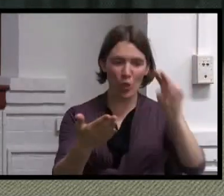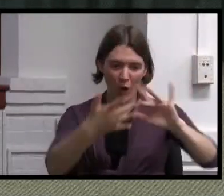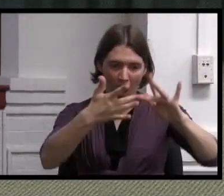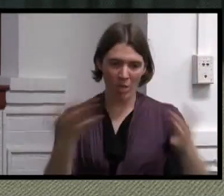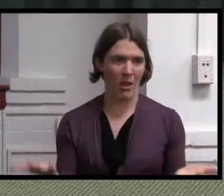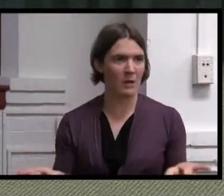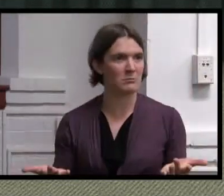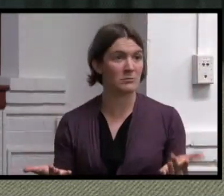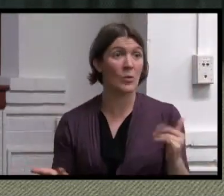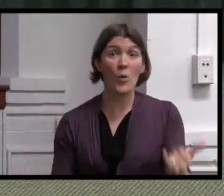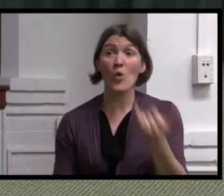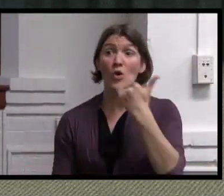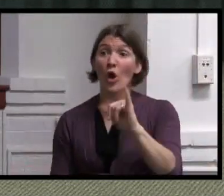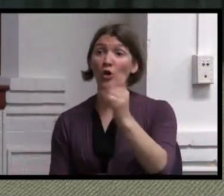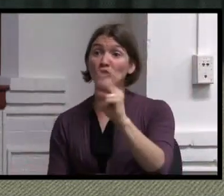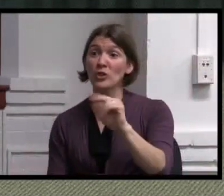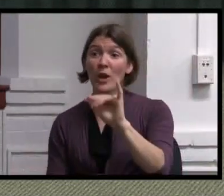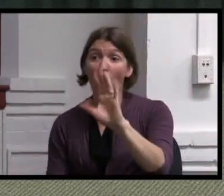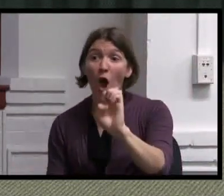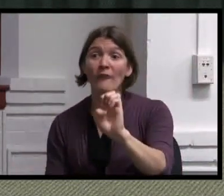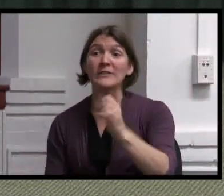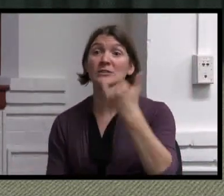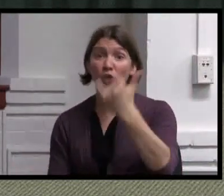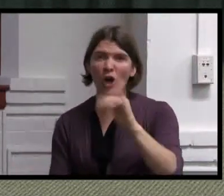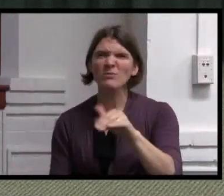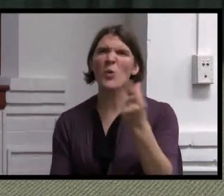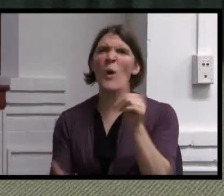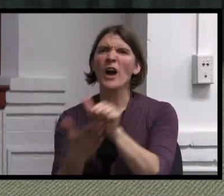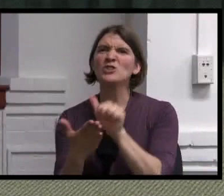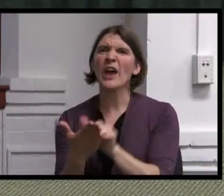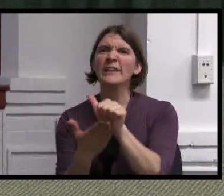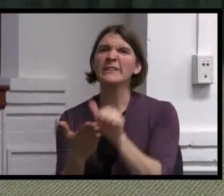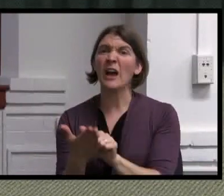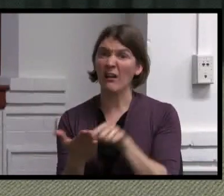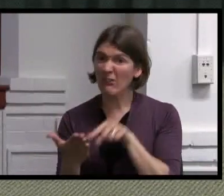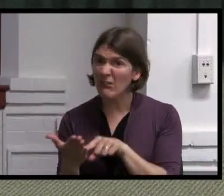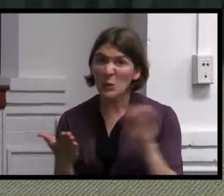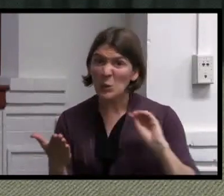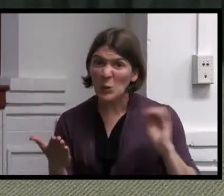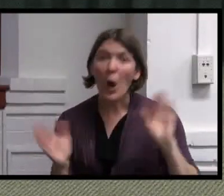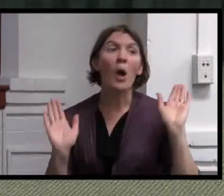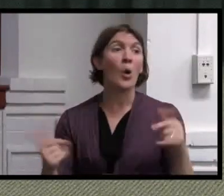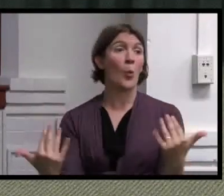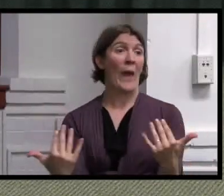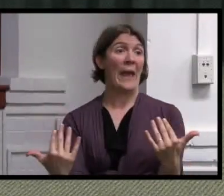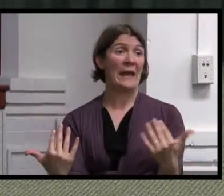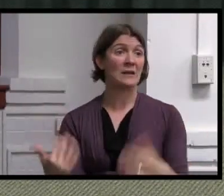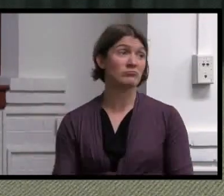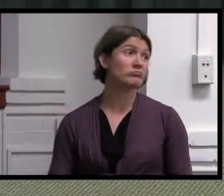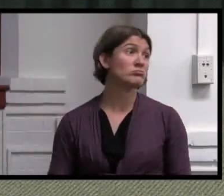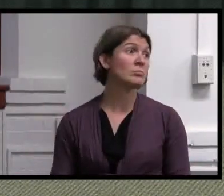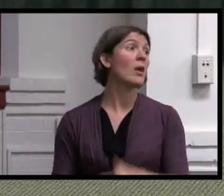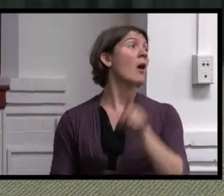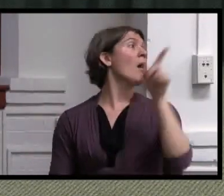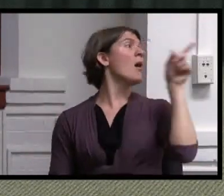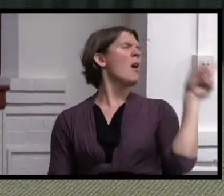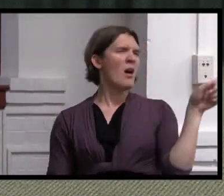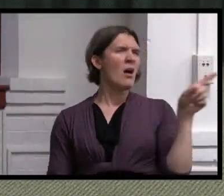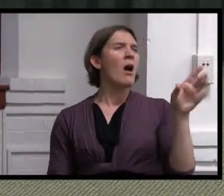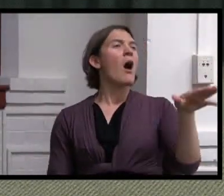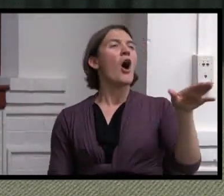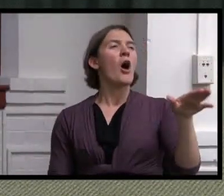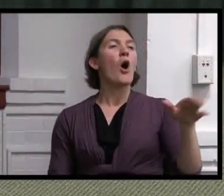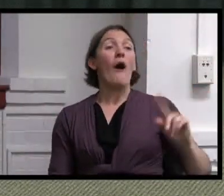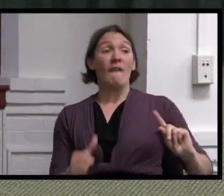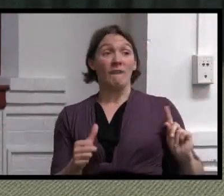or even call Jan or anybody in the town office to see if something's on the agenda. But I'm wondering if it might have come up at the